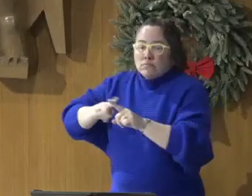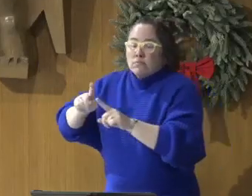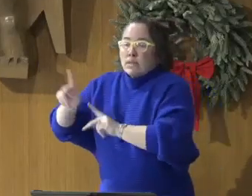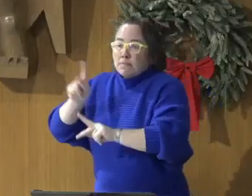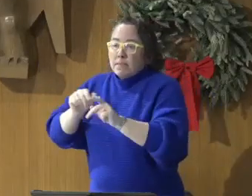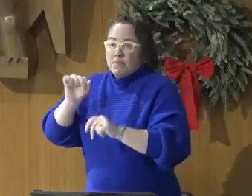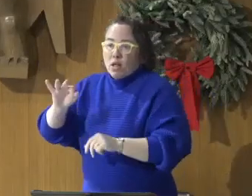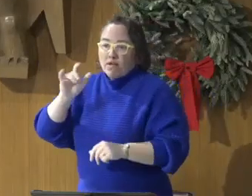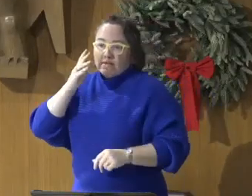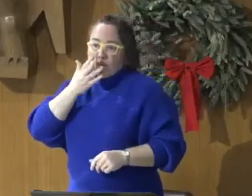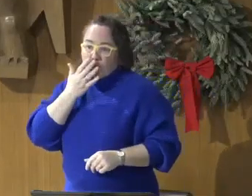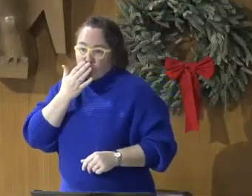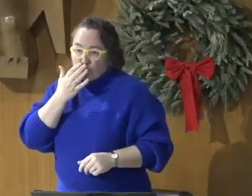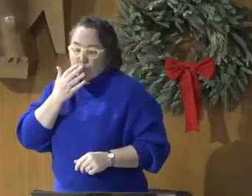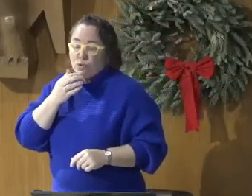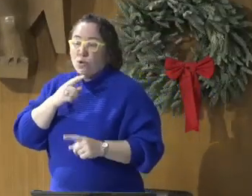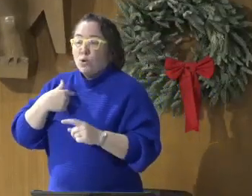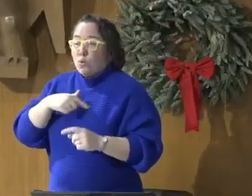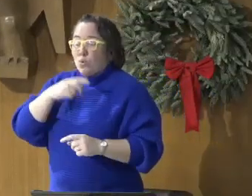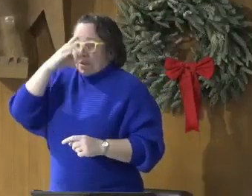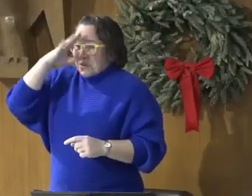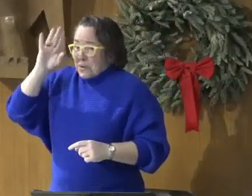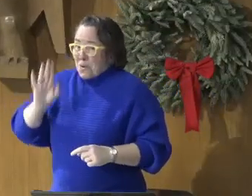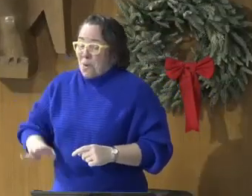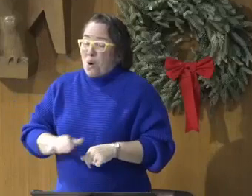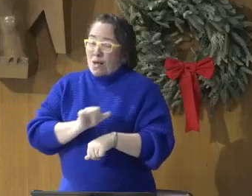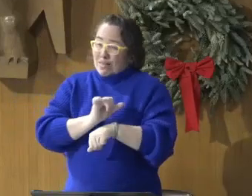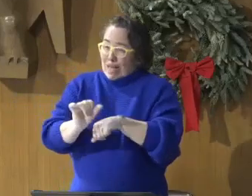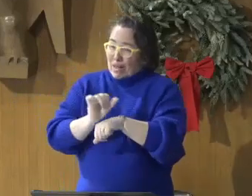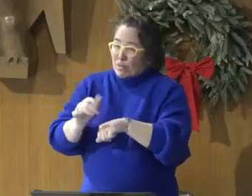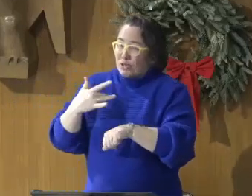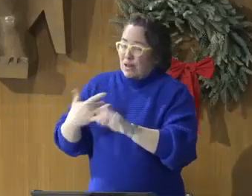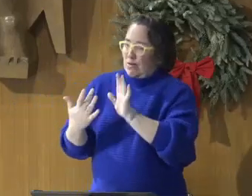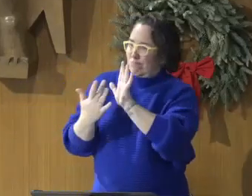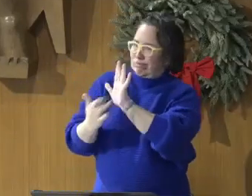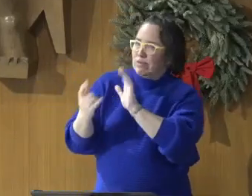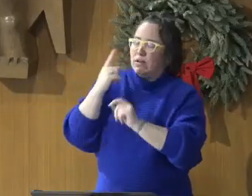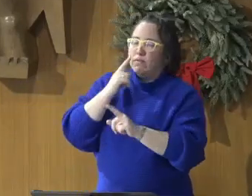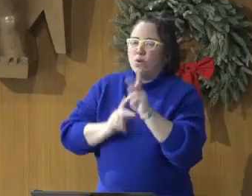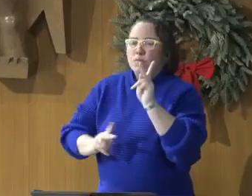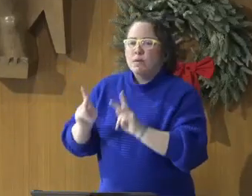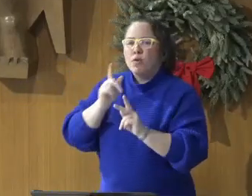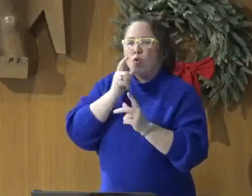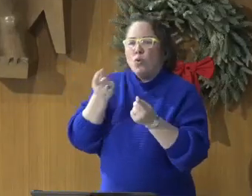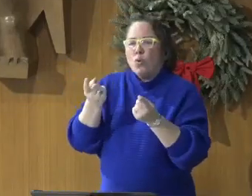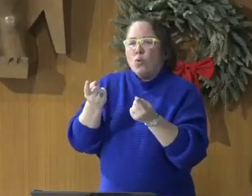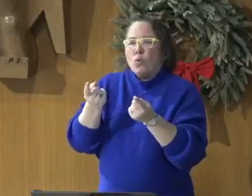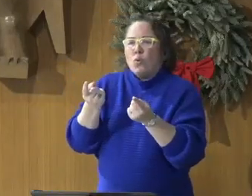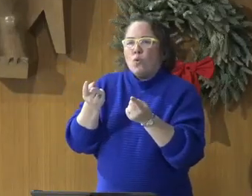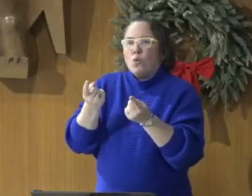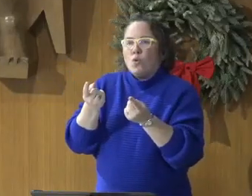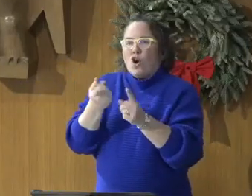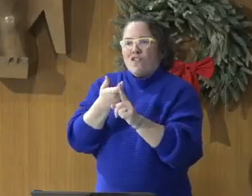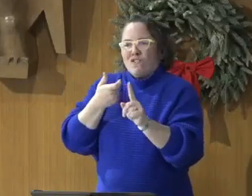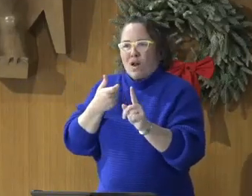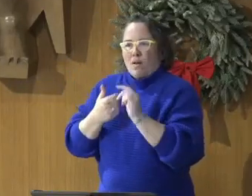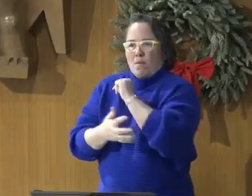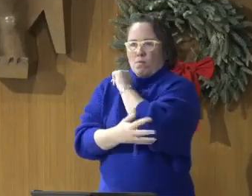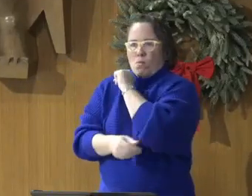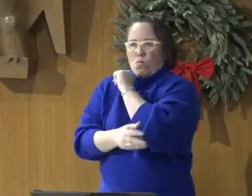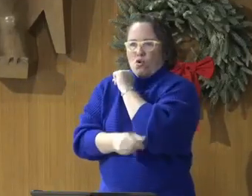color. We know that labor is exploited also from those who already come from poorer backgrounds.